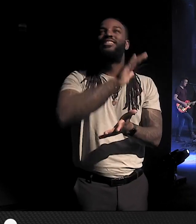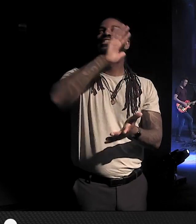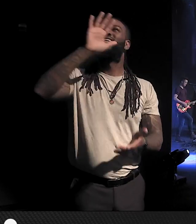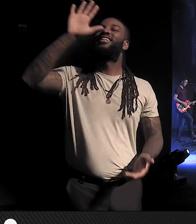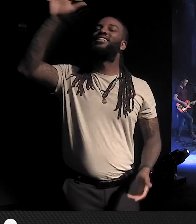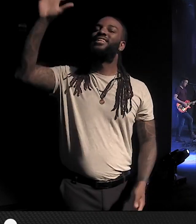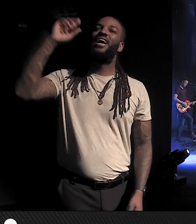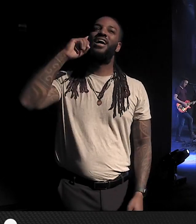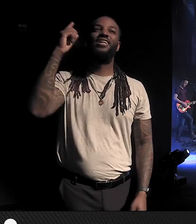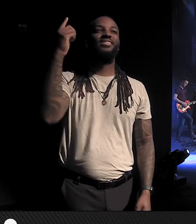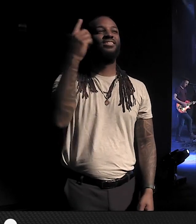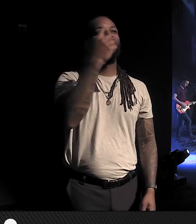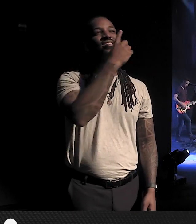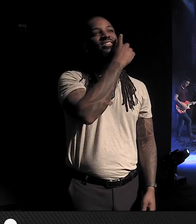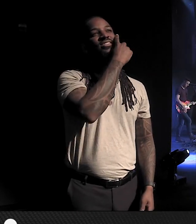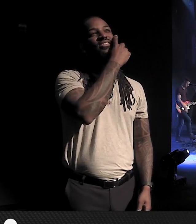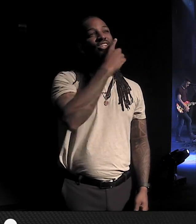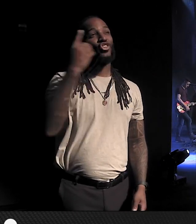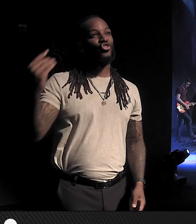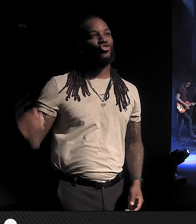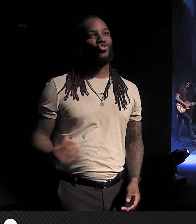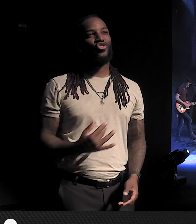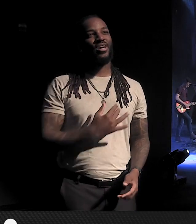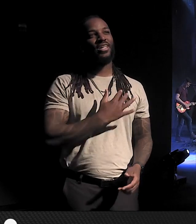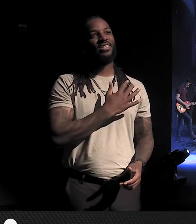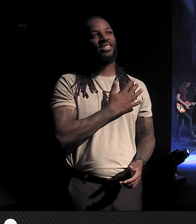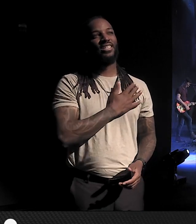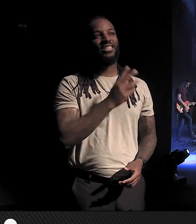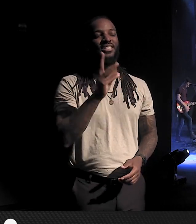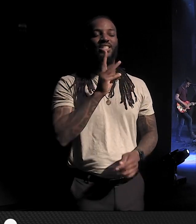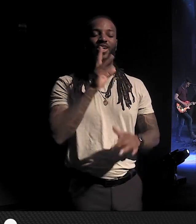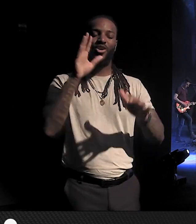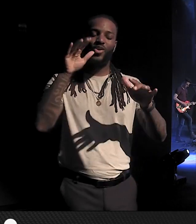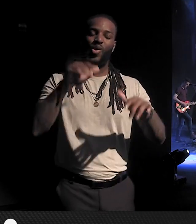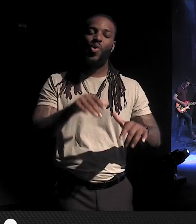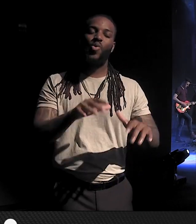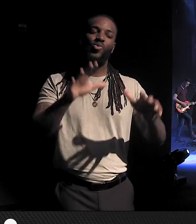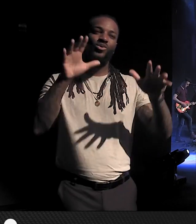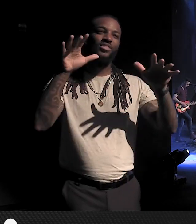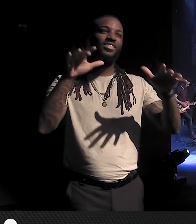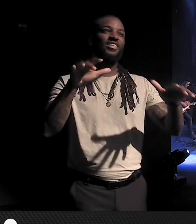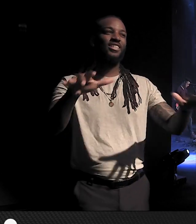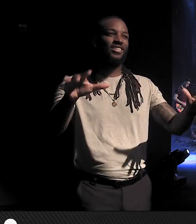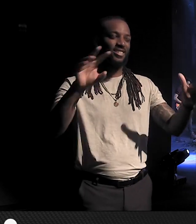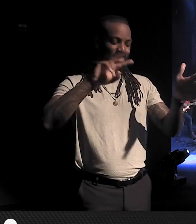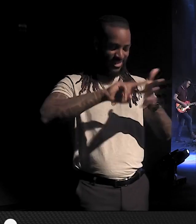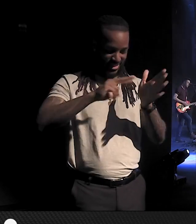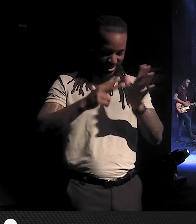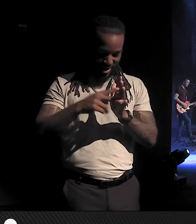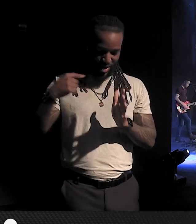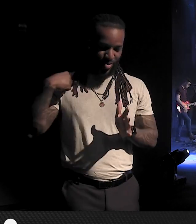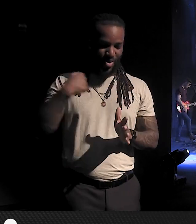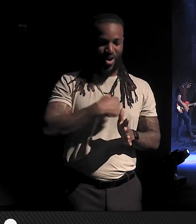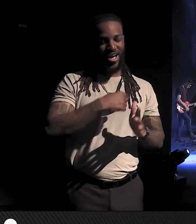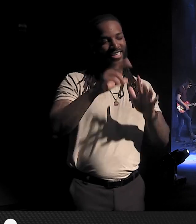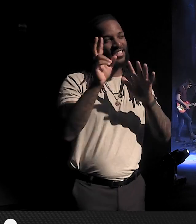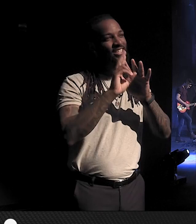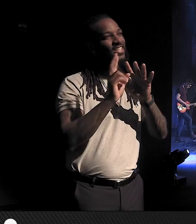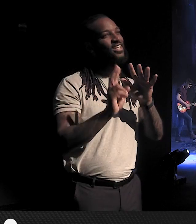the grace in his eyes. If grace is an ocean, we're